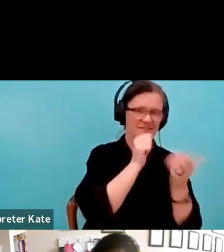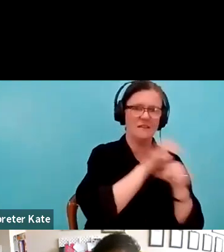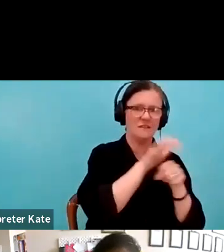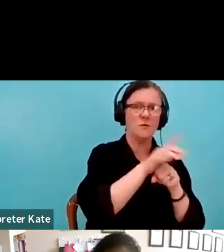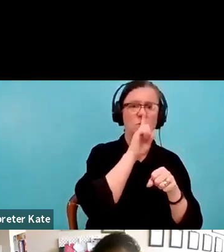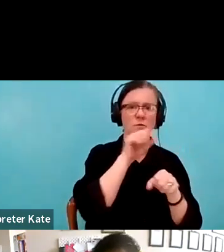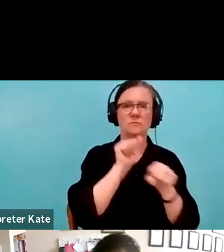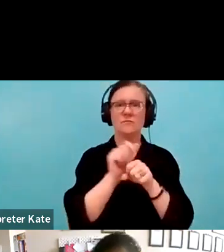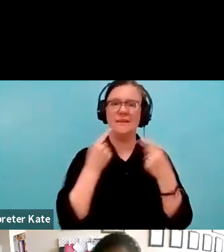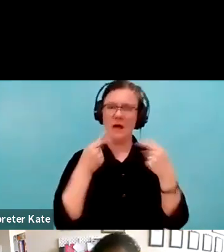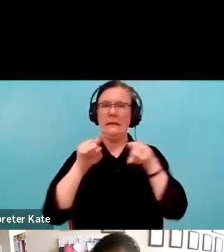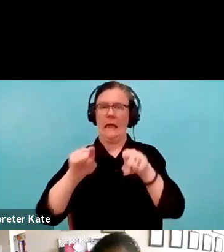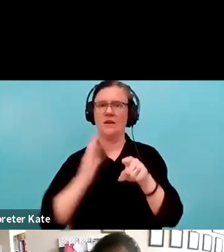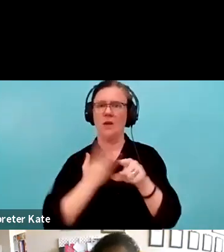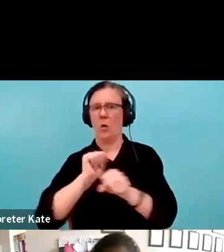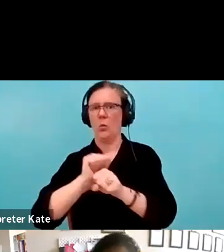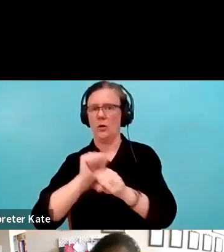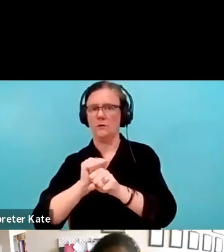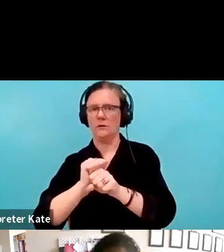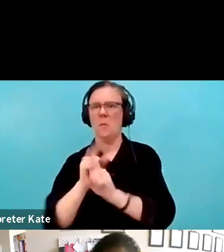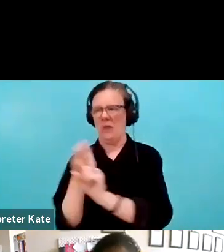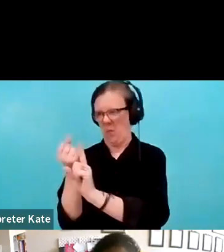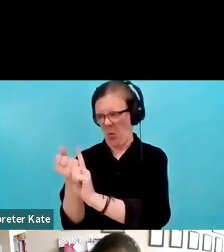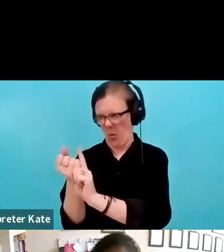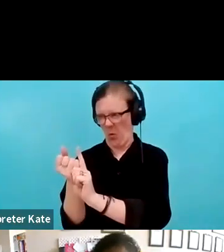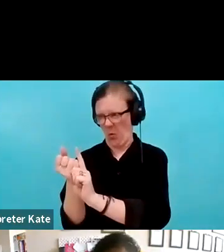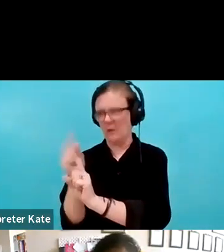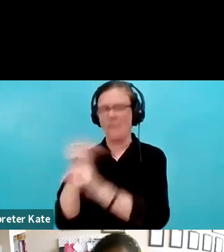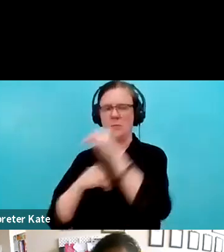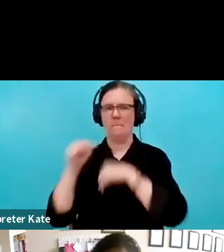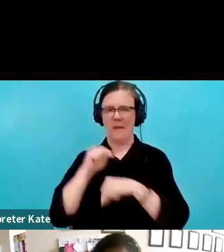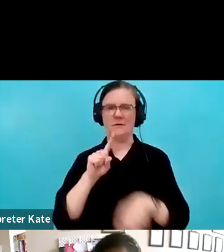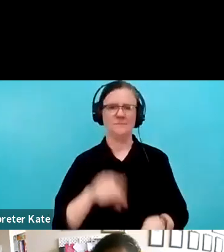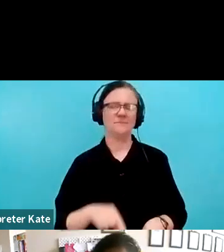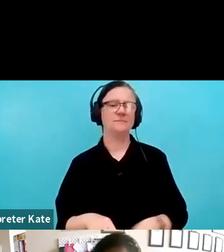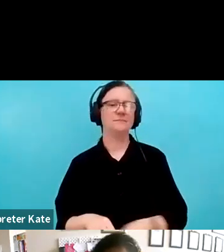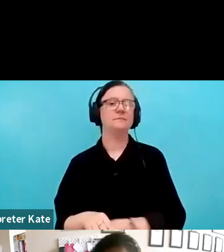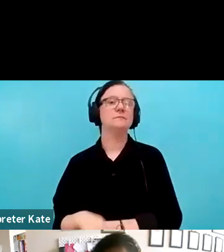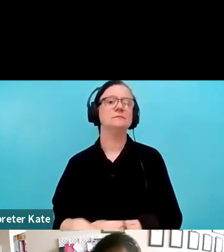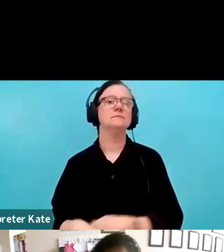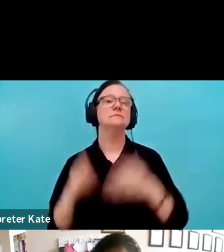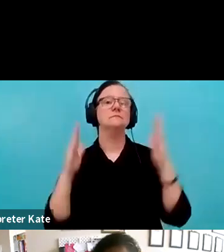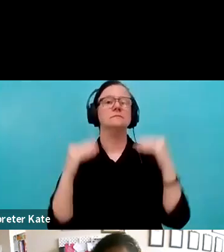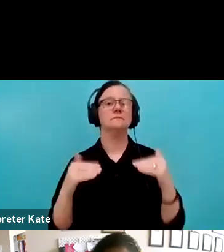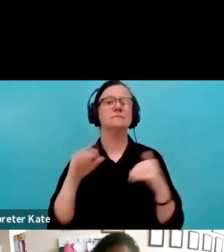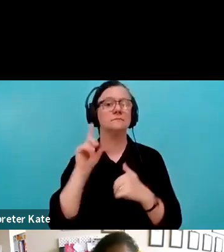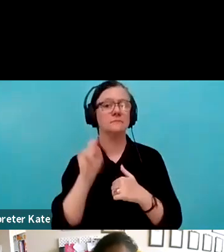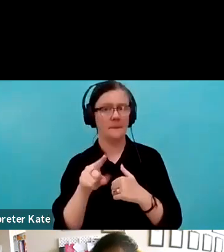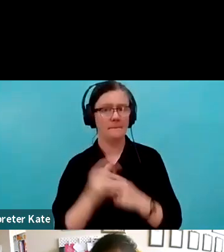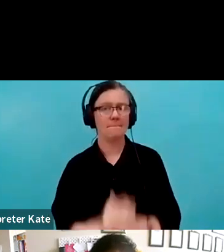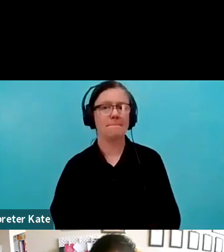advancing leadership is looking at. I'm going to come back to that, so hold those thoughts. But my next question